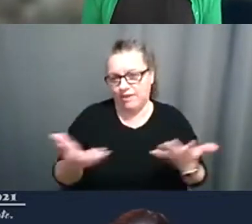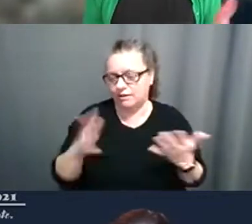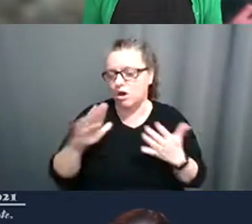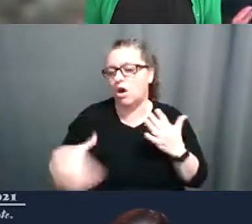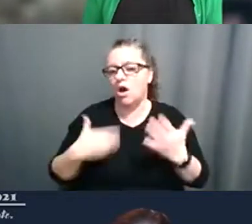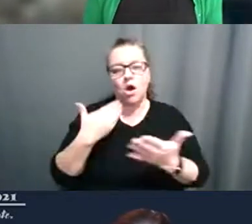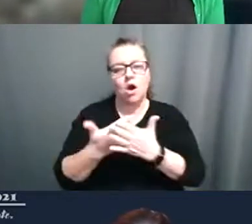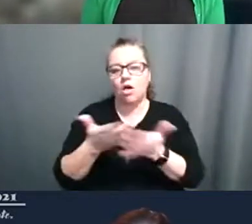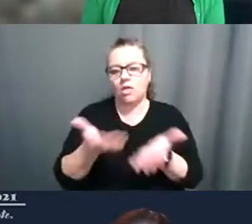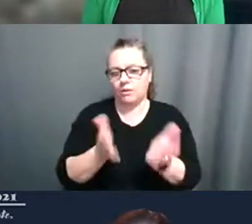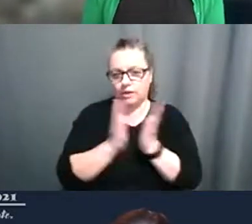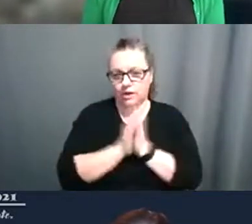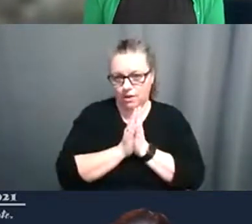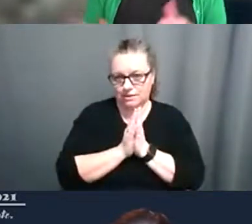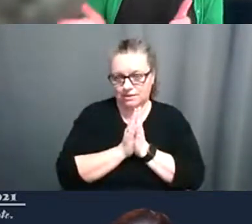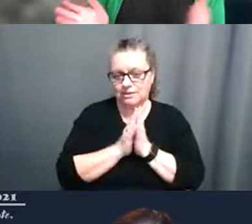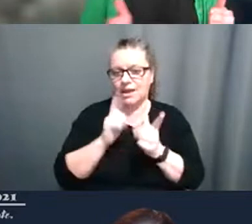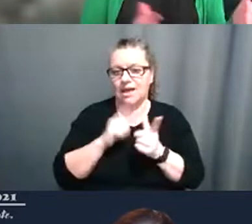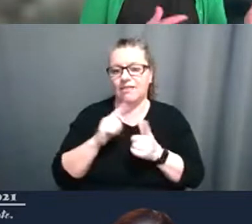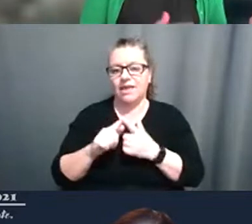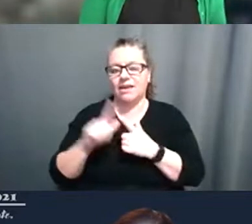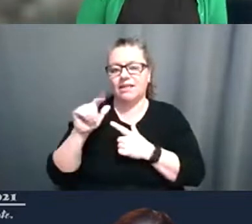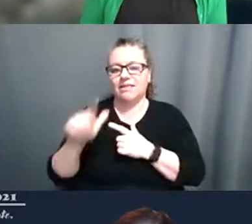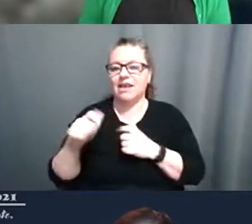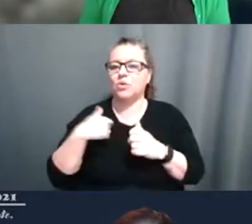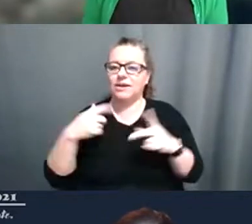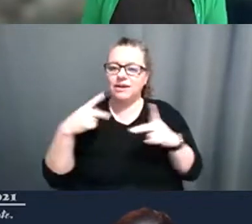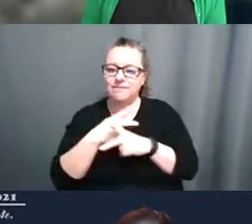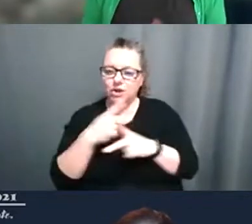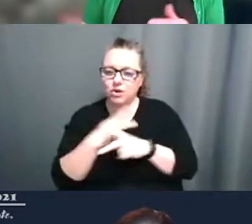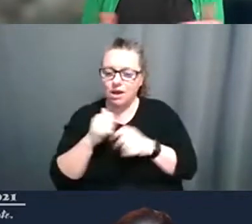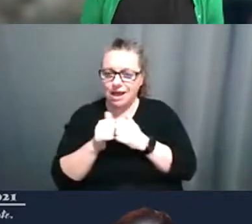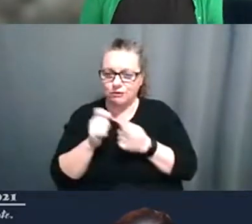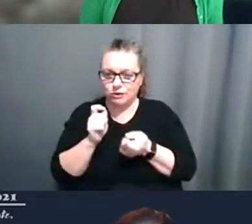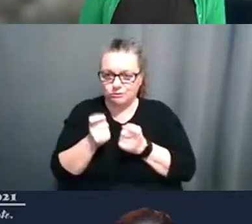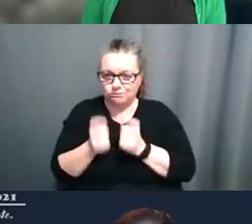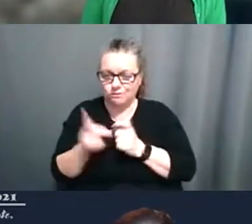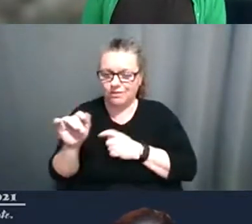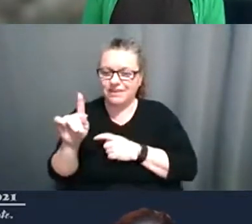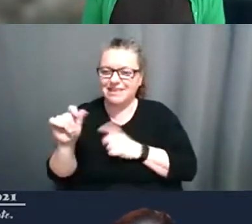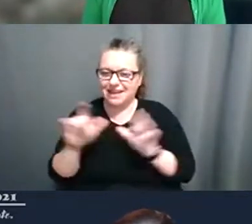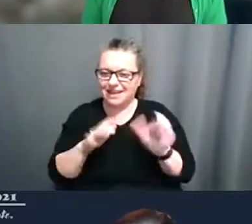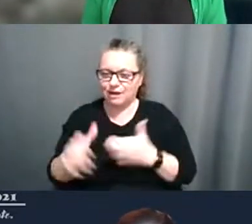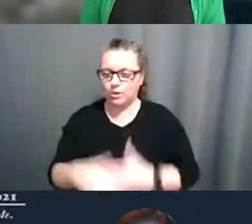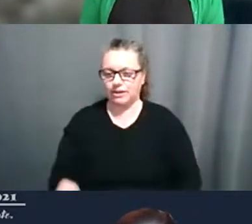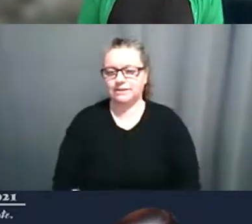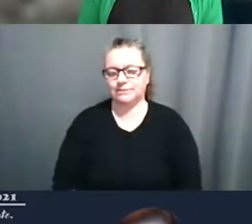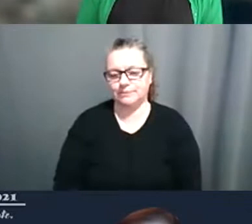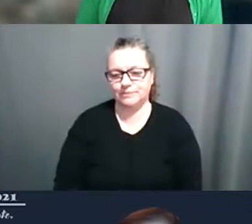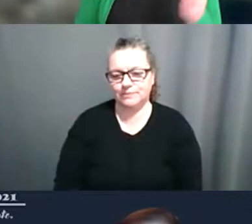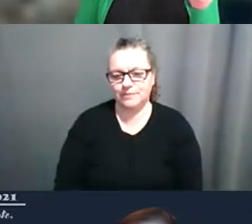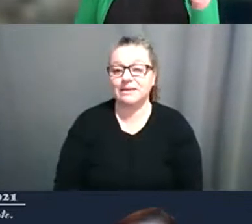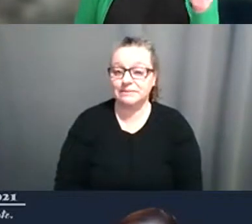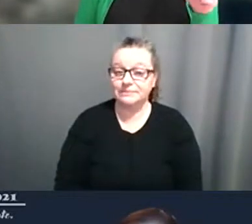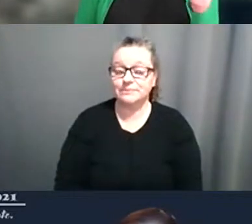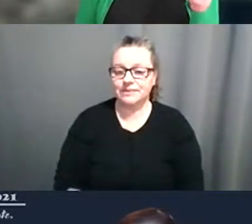then along the way, figure out how to fine-tune our data categories and request categories. Great. And